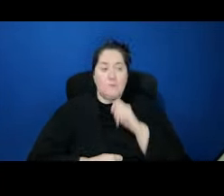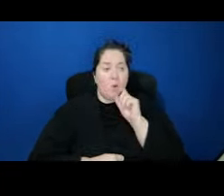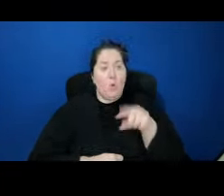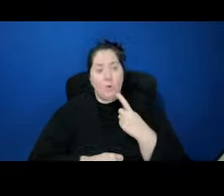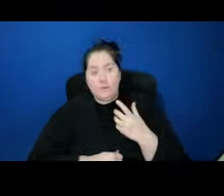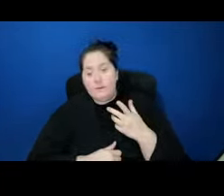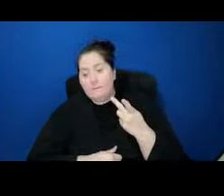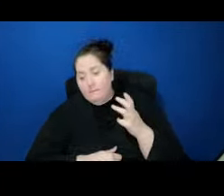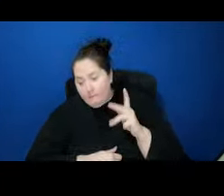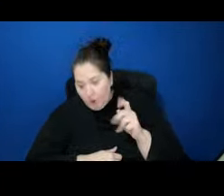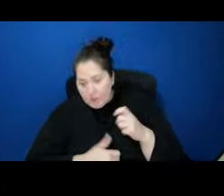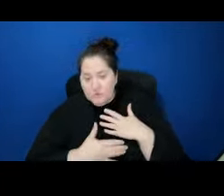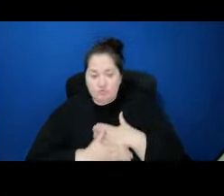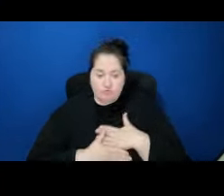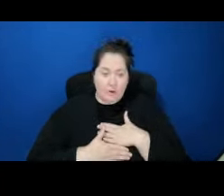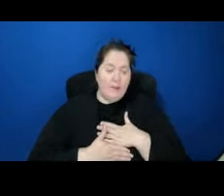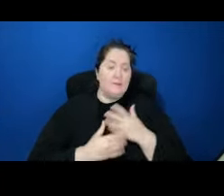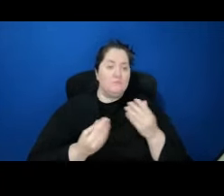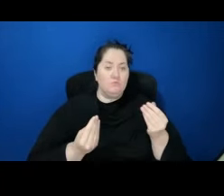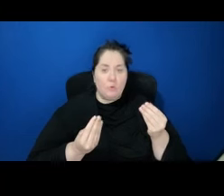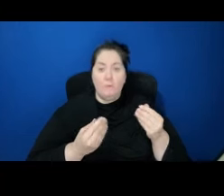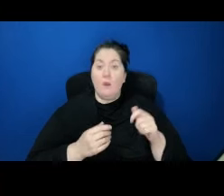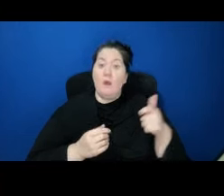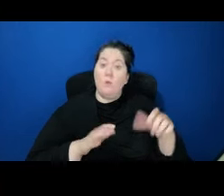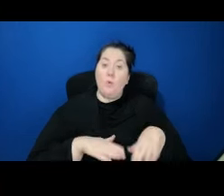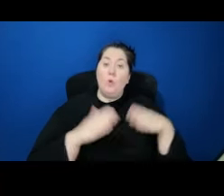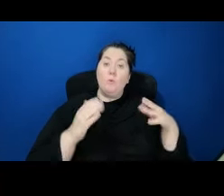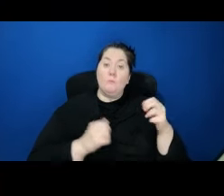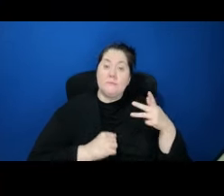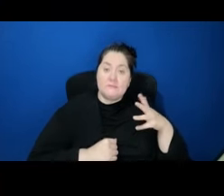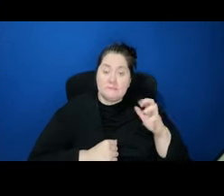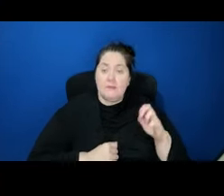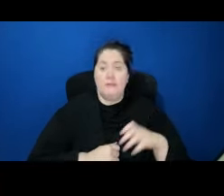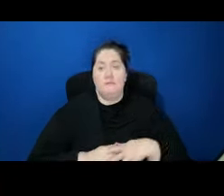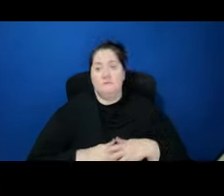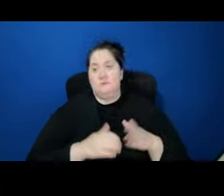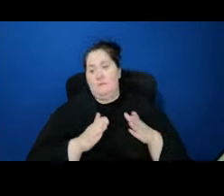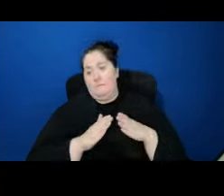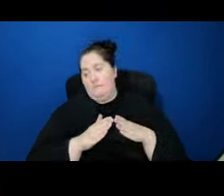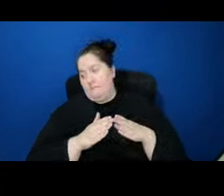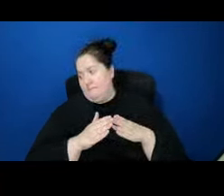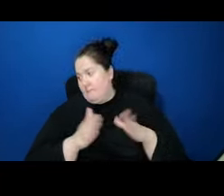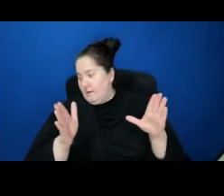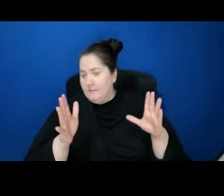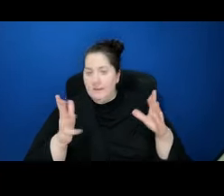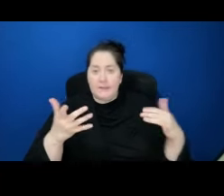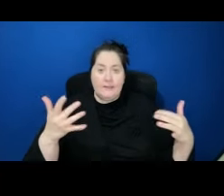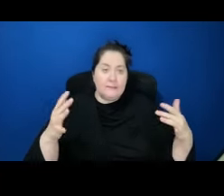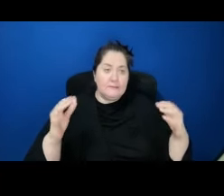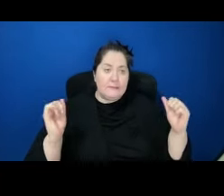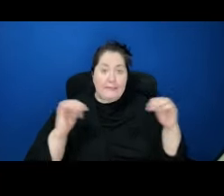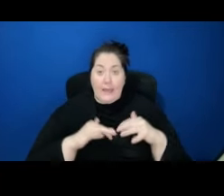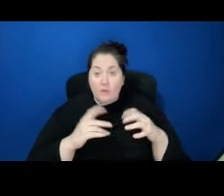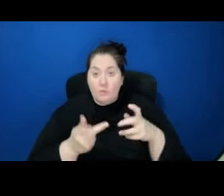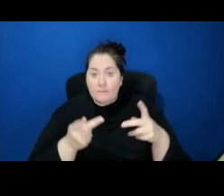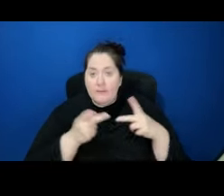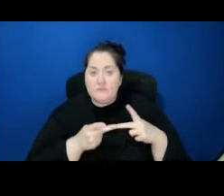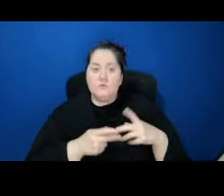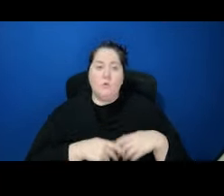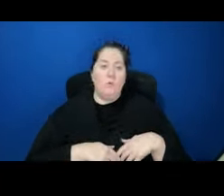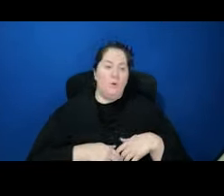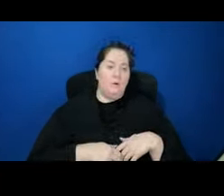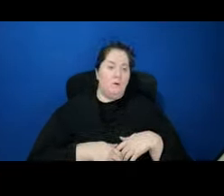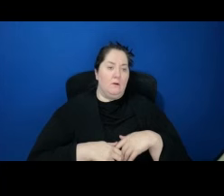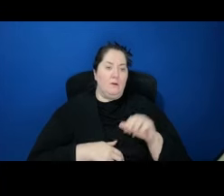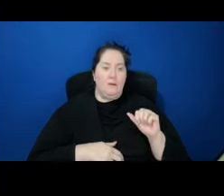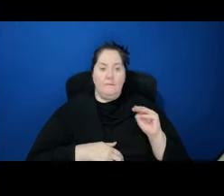and recreation properties, but also other open spaces and public gathering and public amenities that are in the